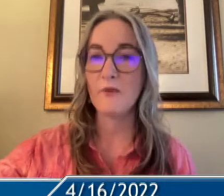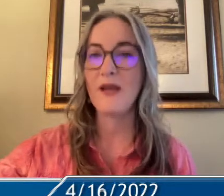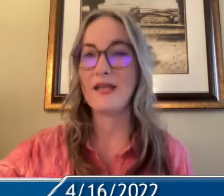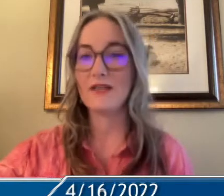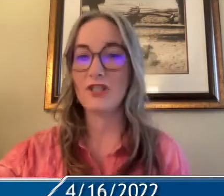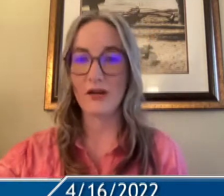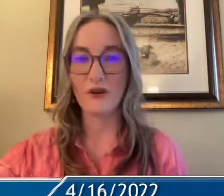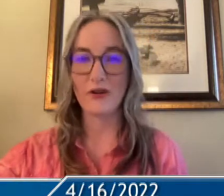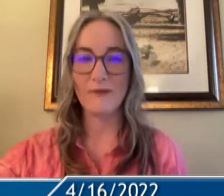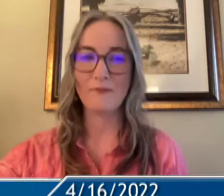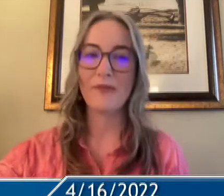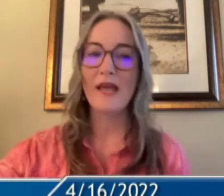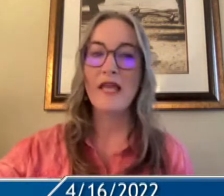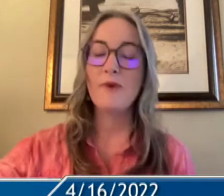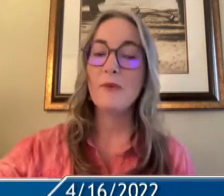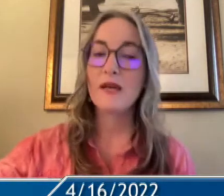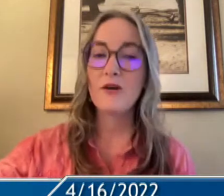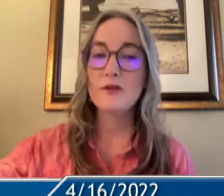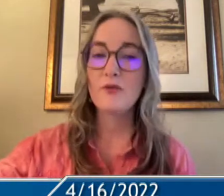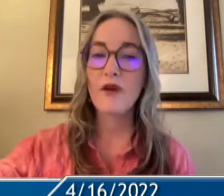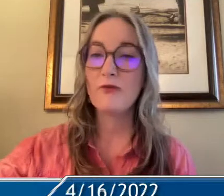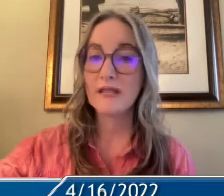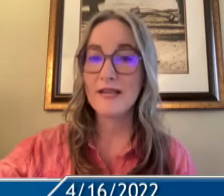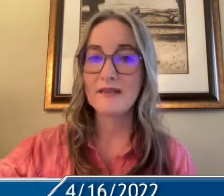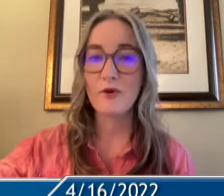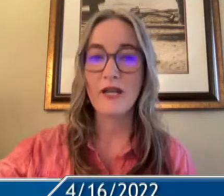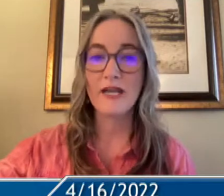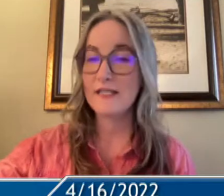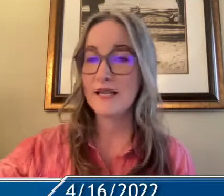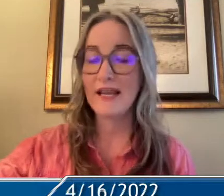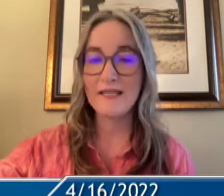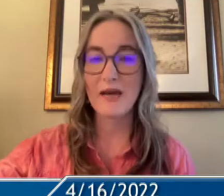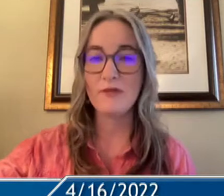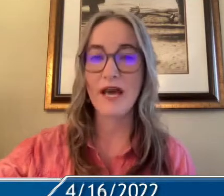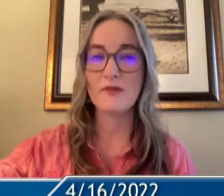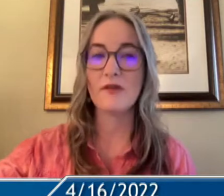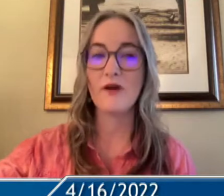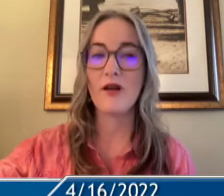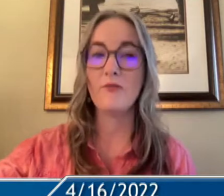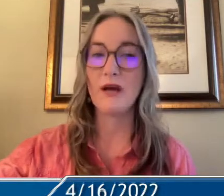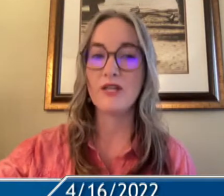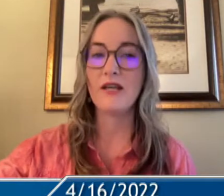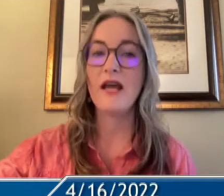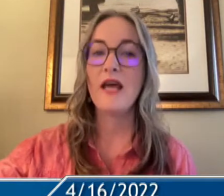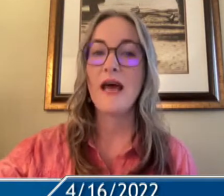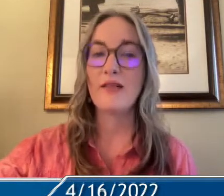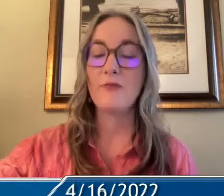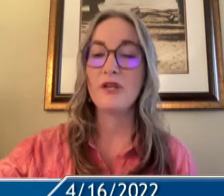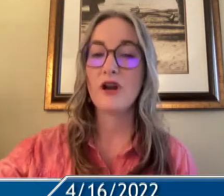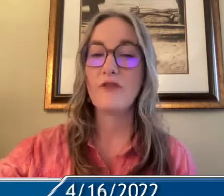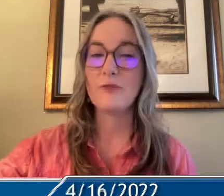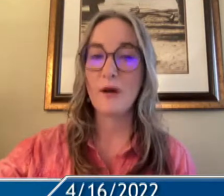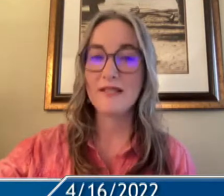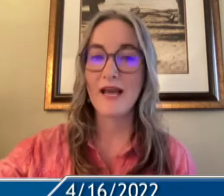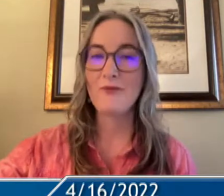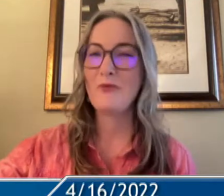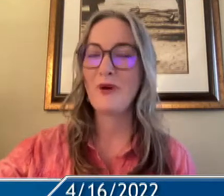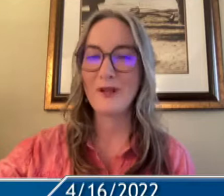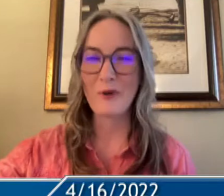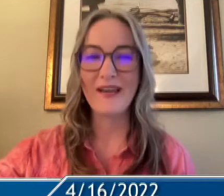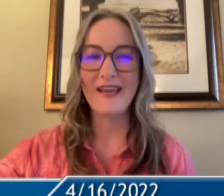www.portlandoregon.gov/video and channel 30. The public can also provide written testimony at any time to council on the budget at the budget office